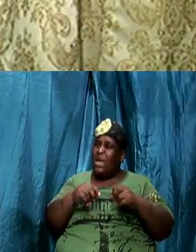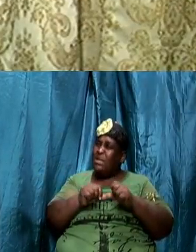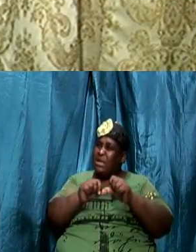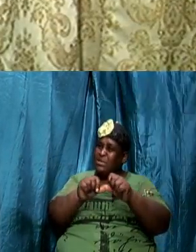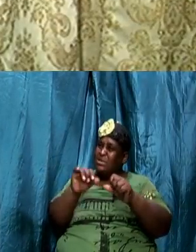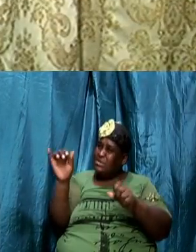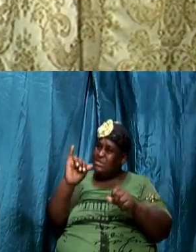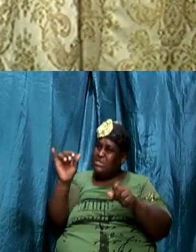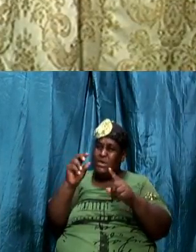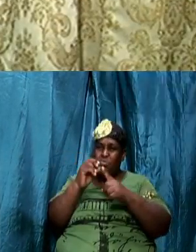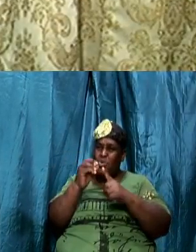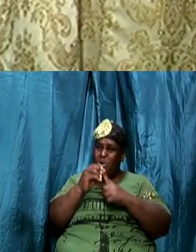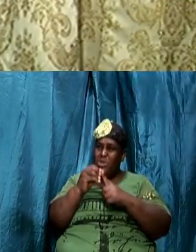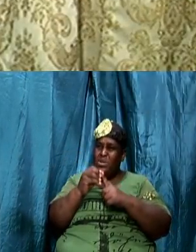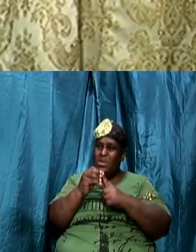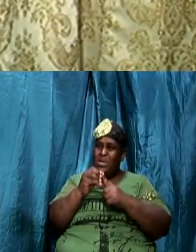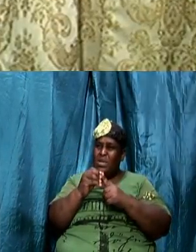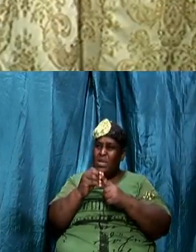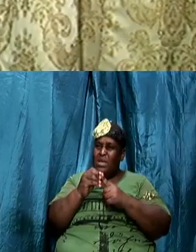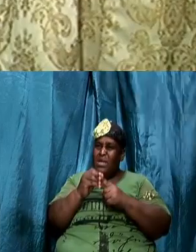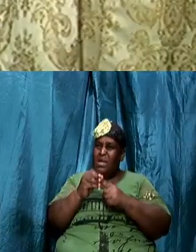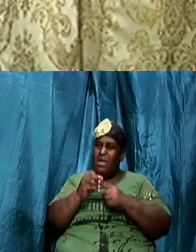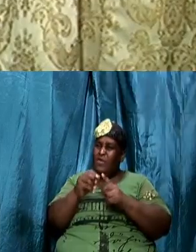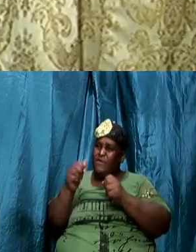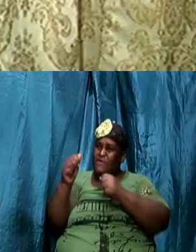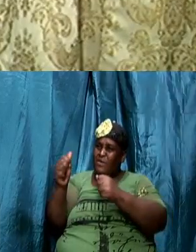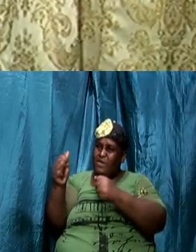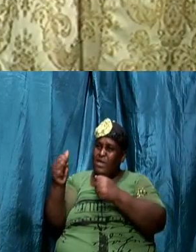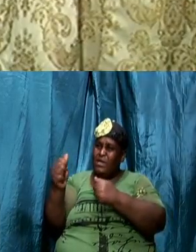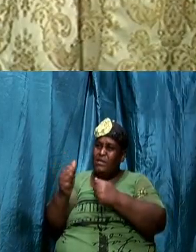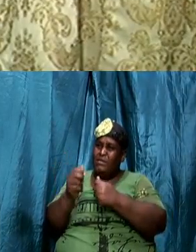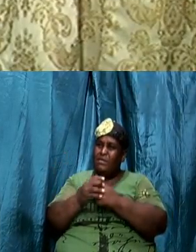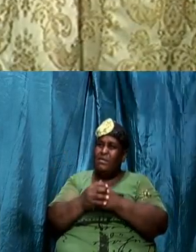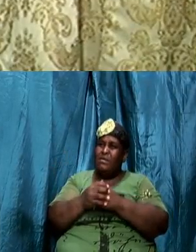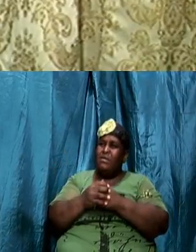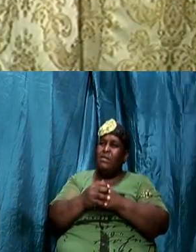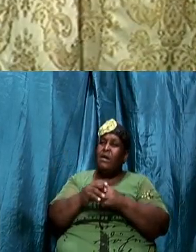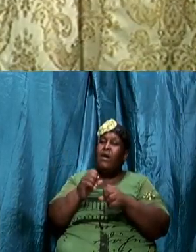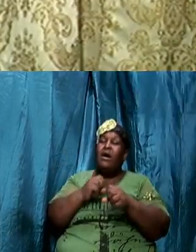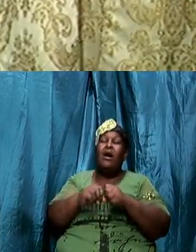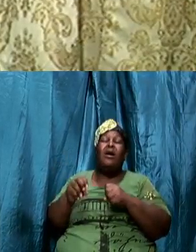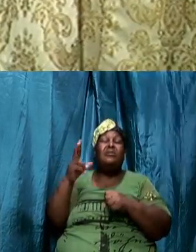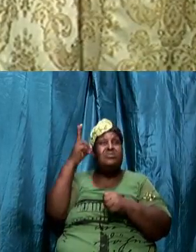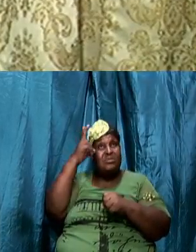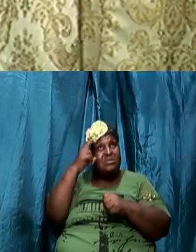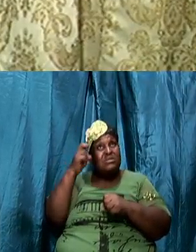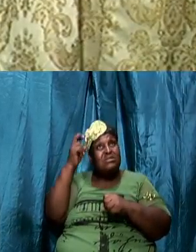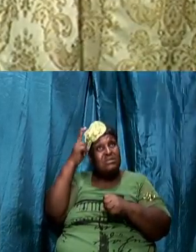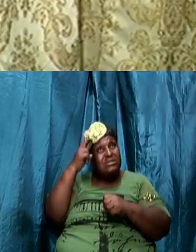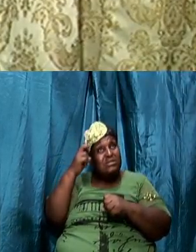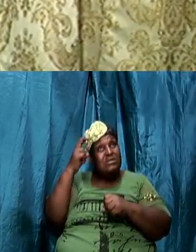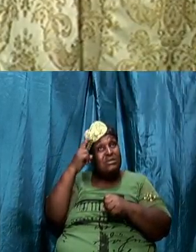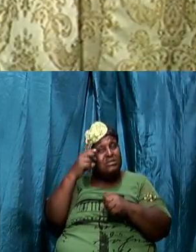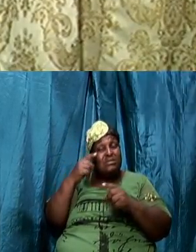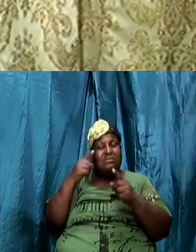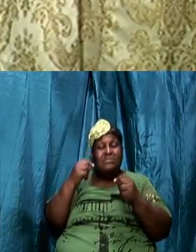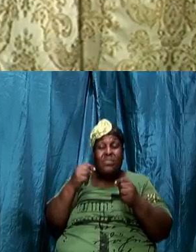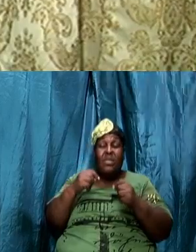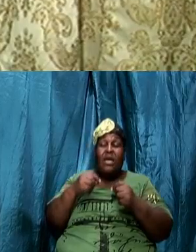word, and you're on your way, and you're following through. It's so Satan operate. And you know what the prophet did?